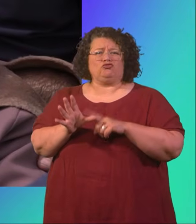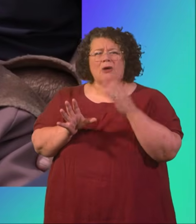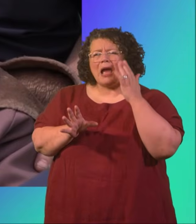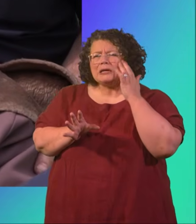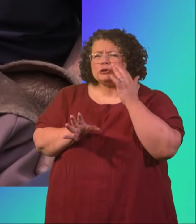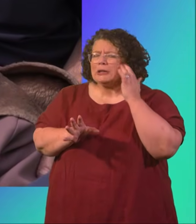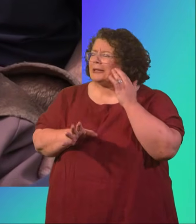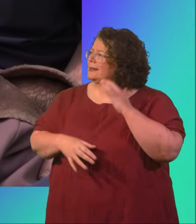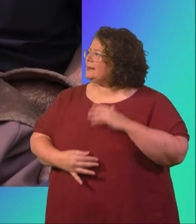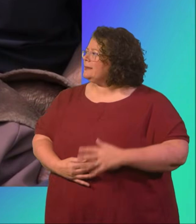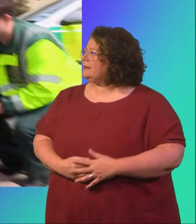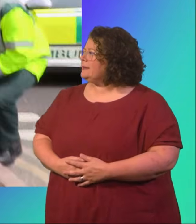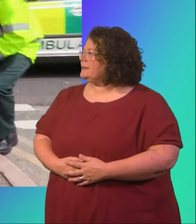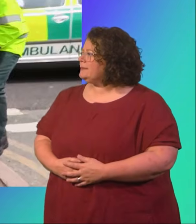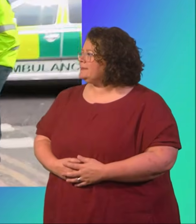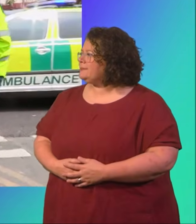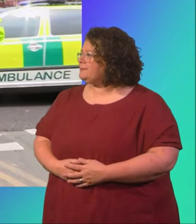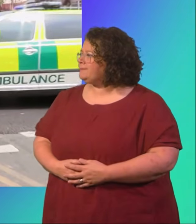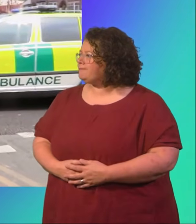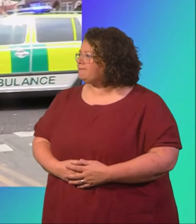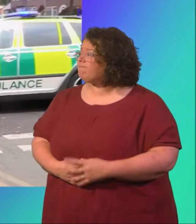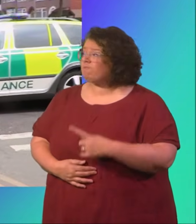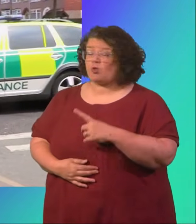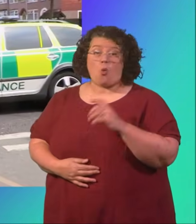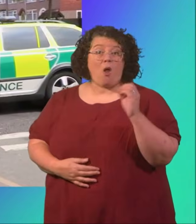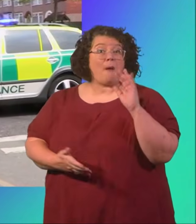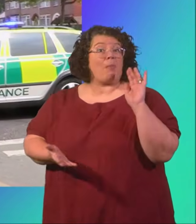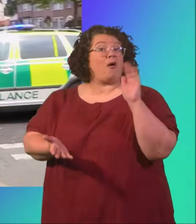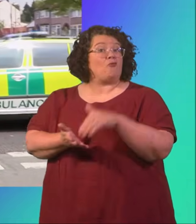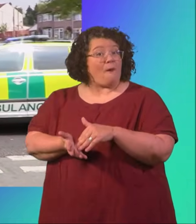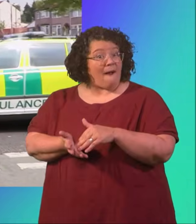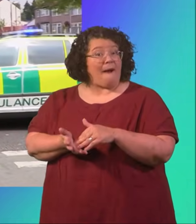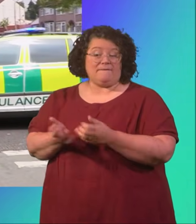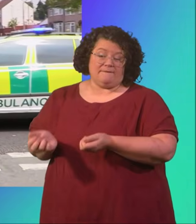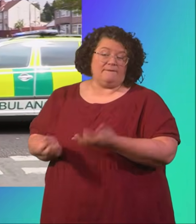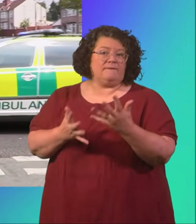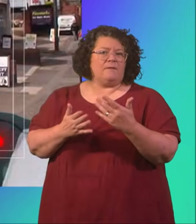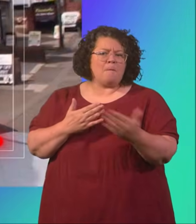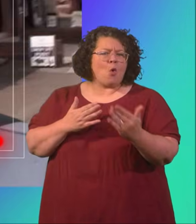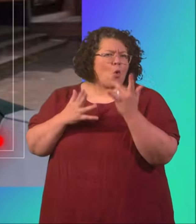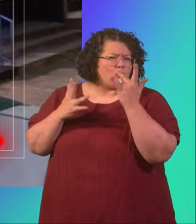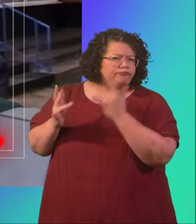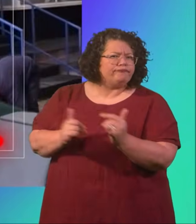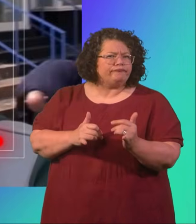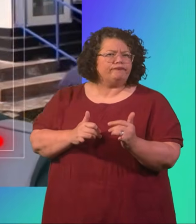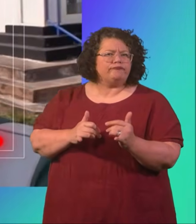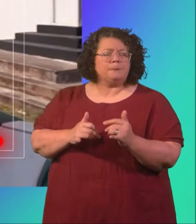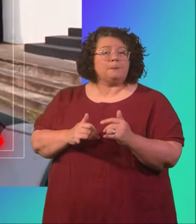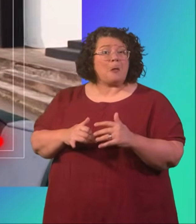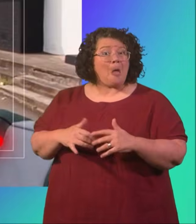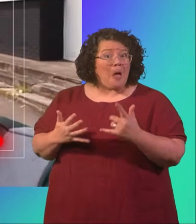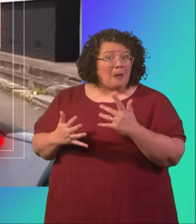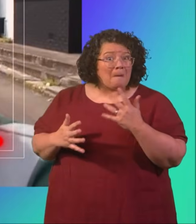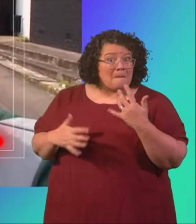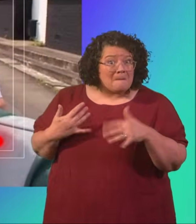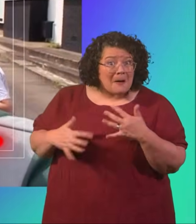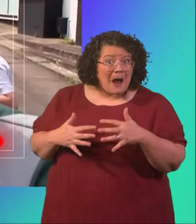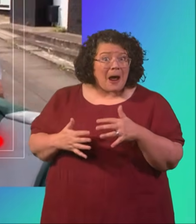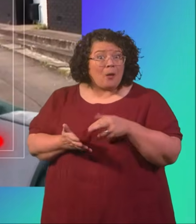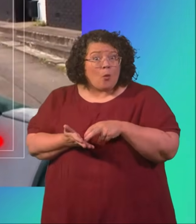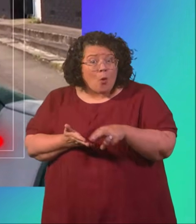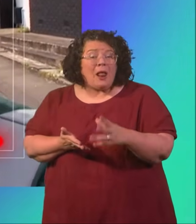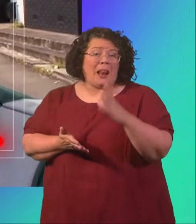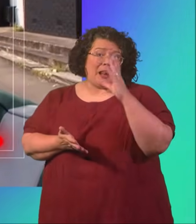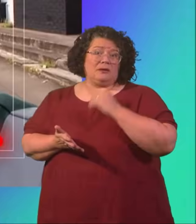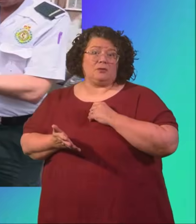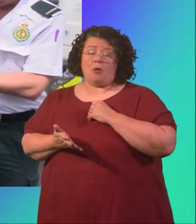The ambulance arrives to take Olive to hospital for further checks. If you get any pain when you're walking, let us know. And what's really reassuring to see is Olive's